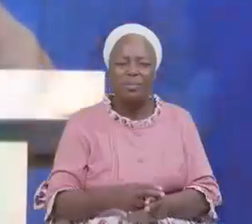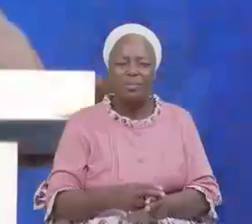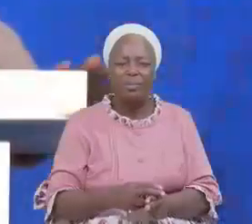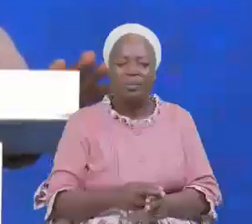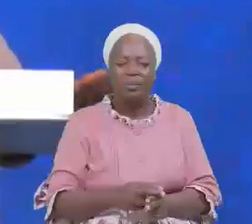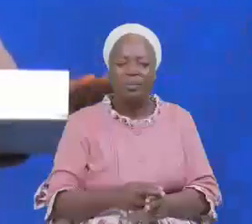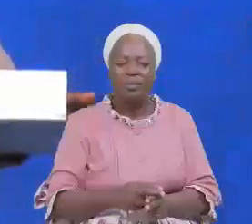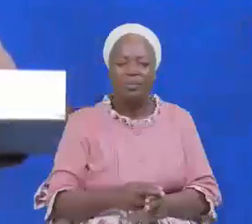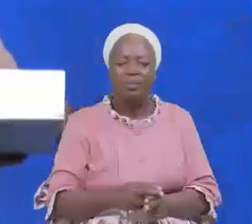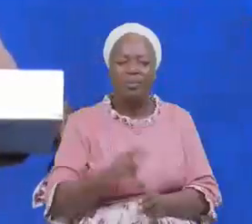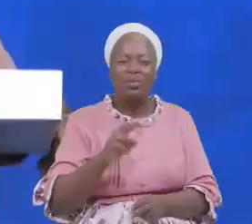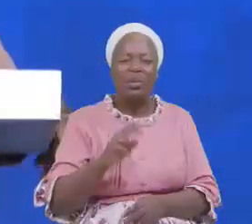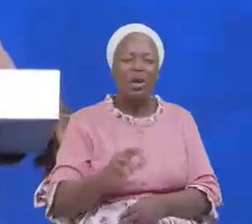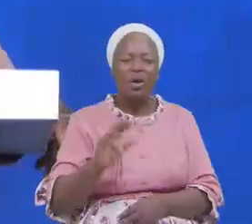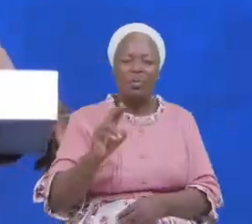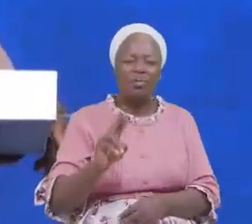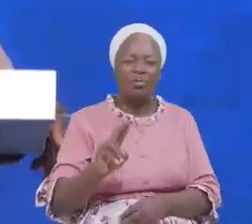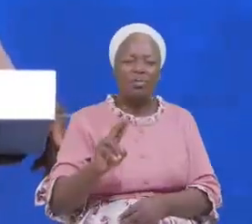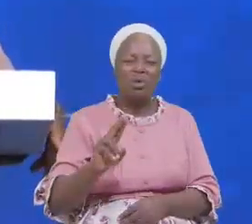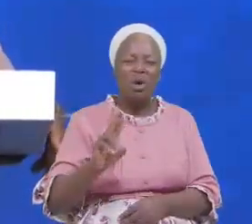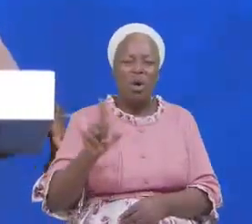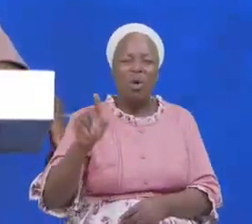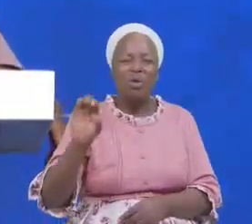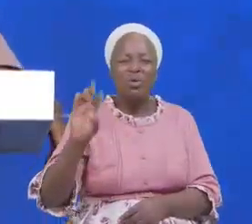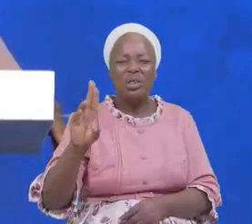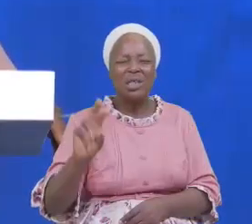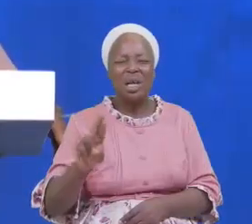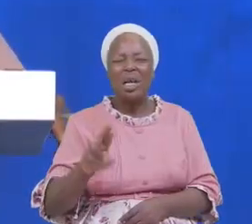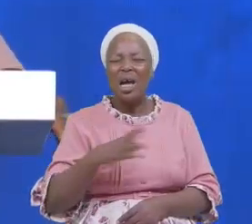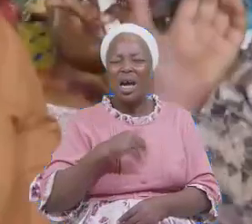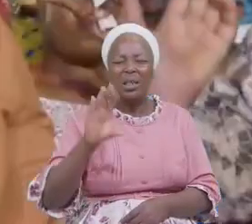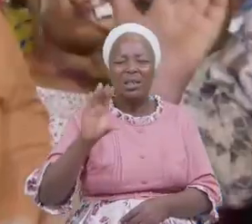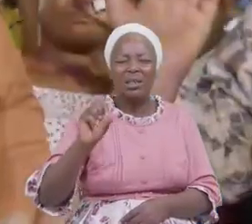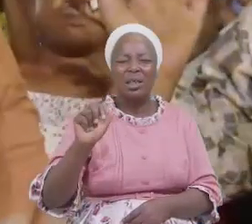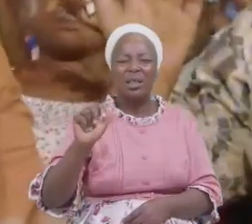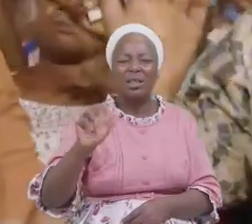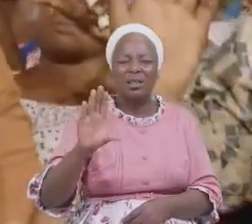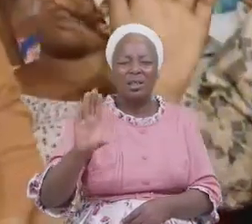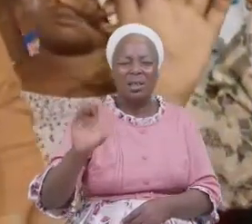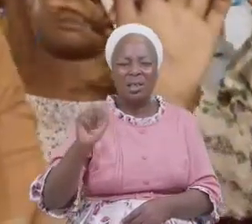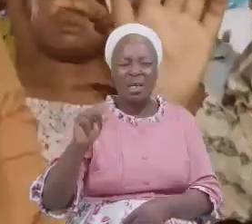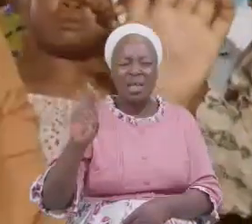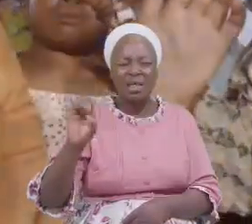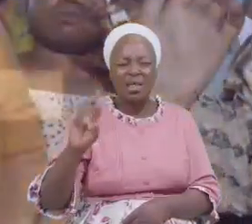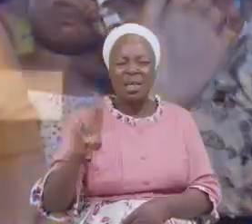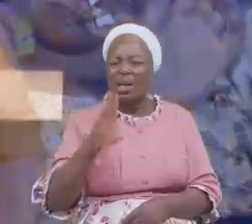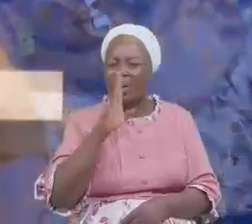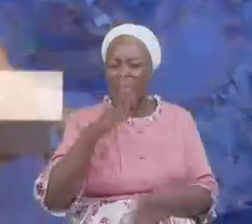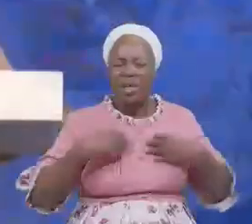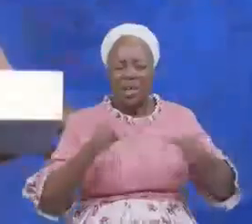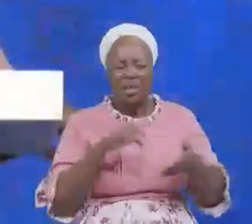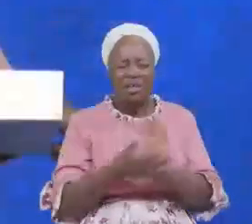Ulcer, cancer, be healed in Jesus' name.